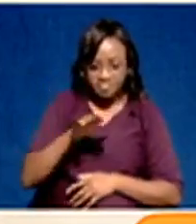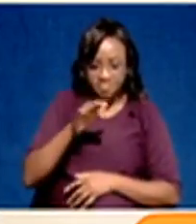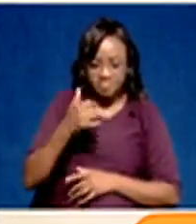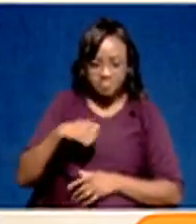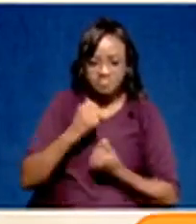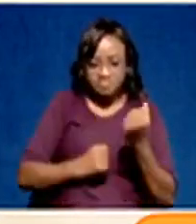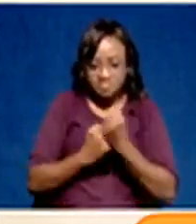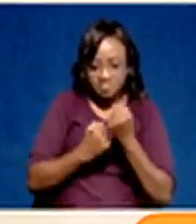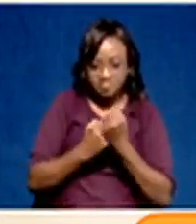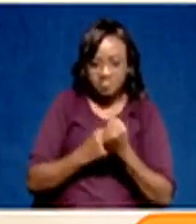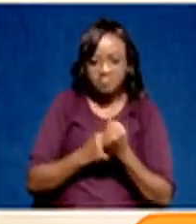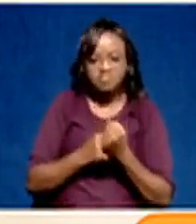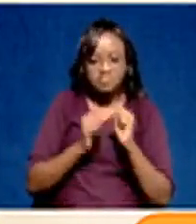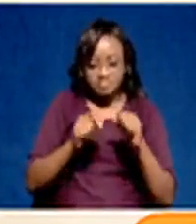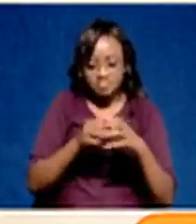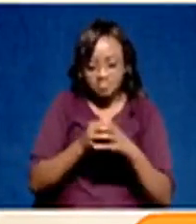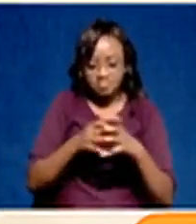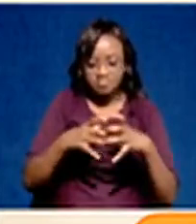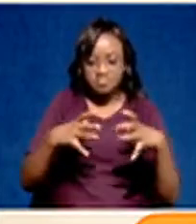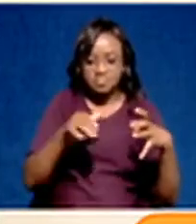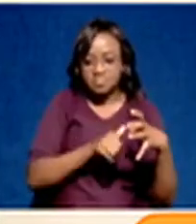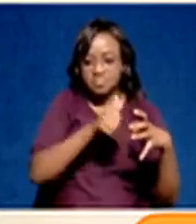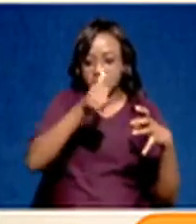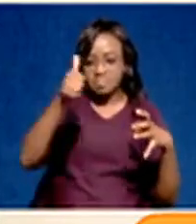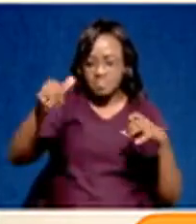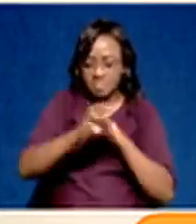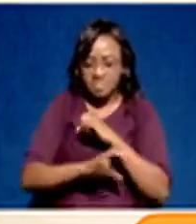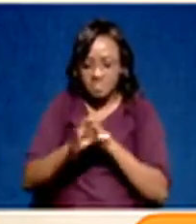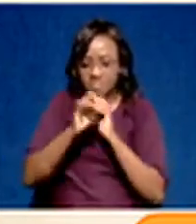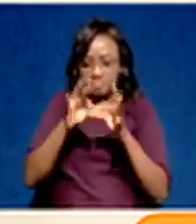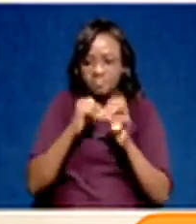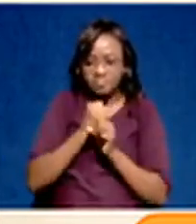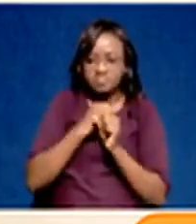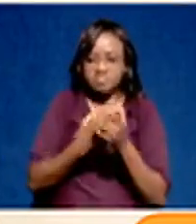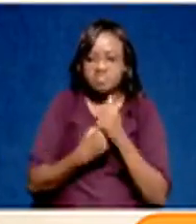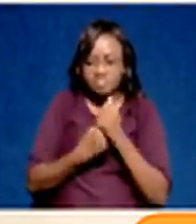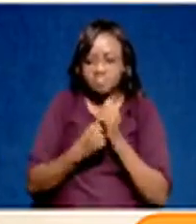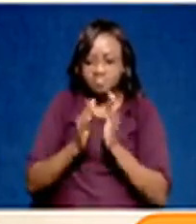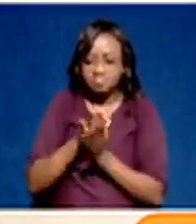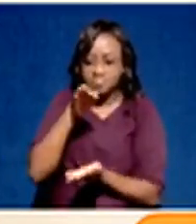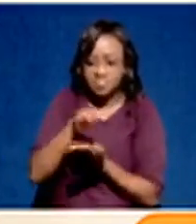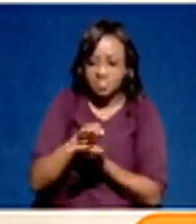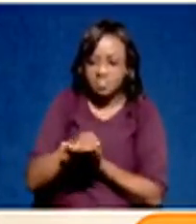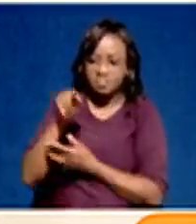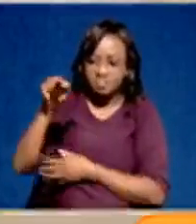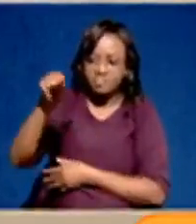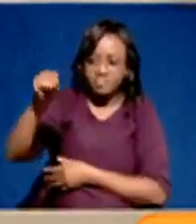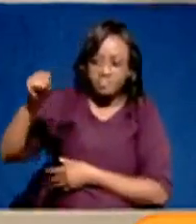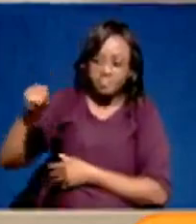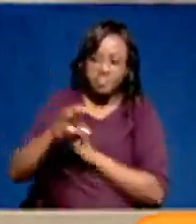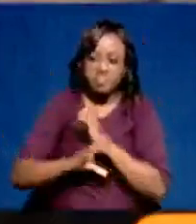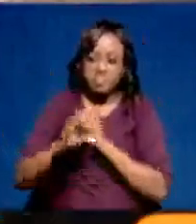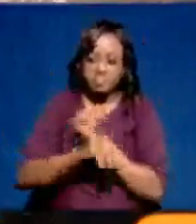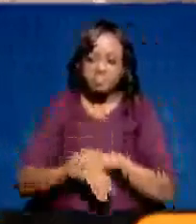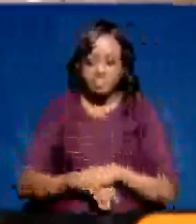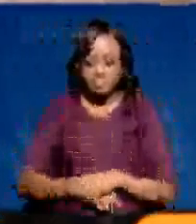also potential of expanding to other nations by working in partnership with the warehouses in those countries. Edward